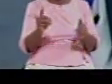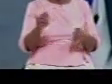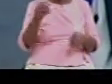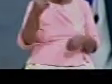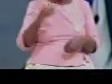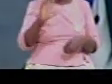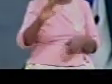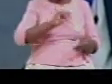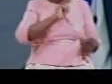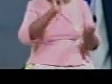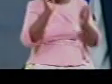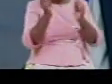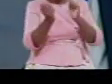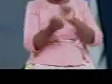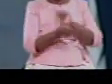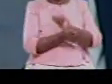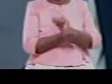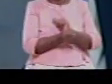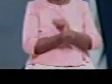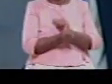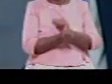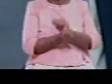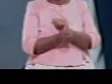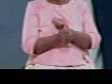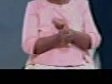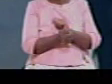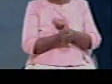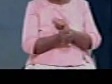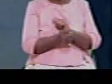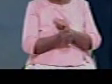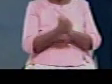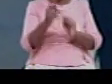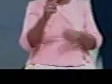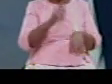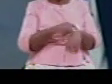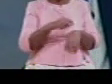transformation, my set time of salvation,